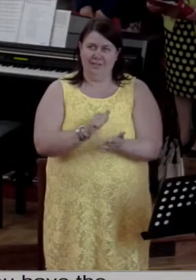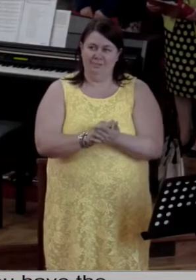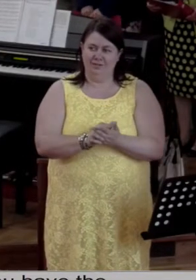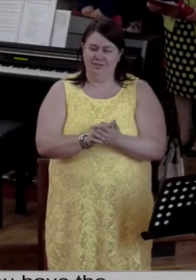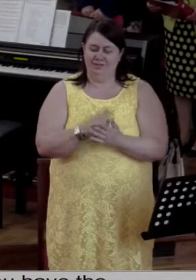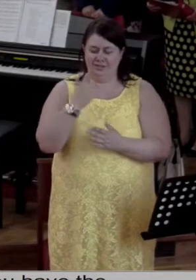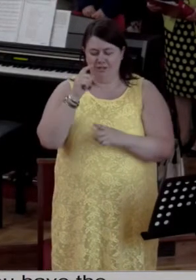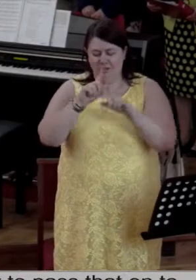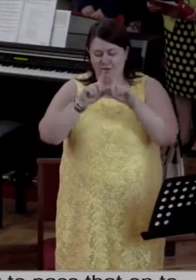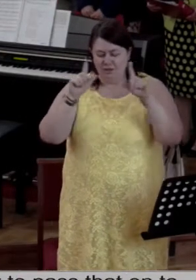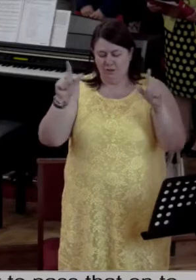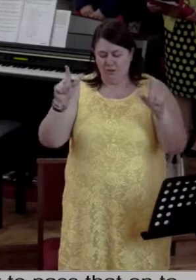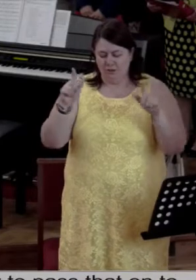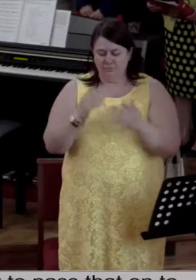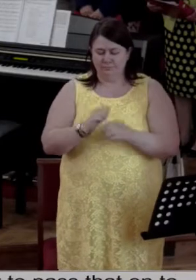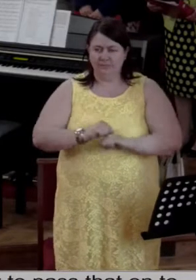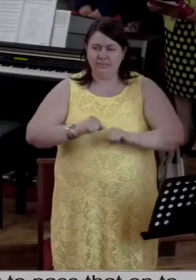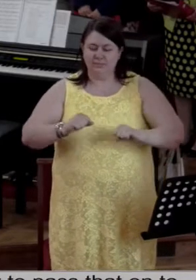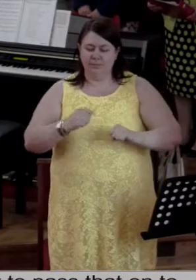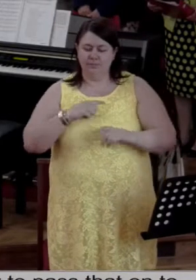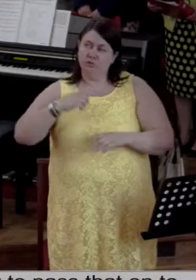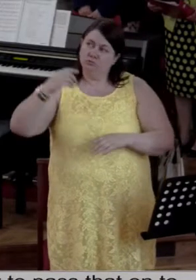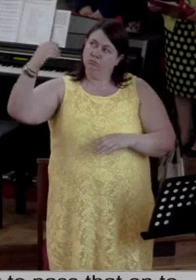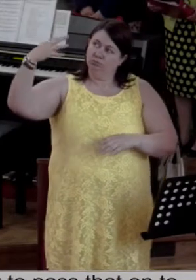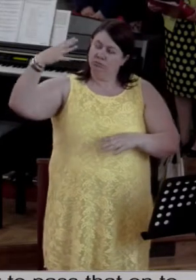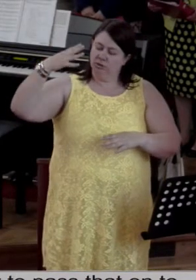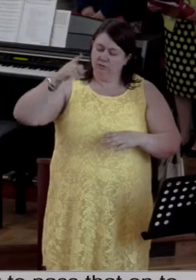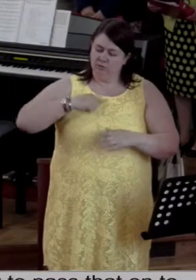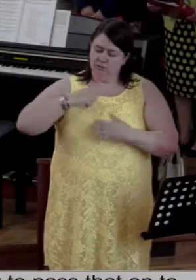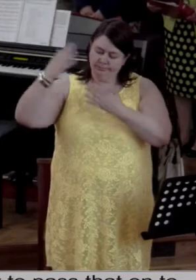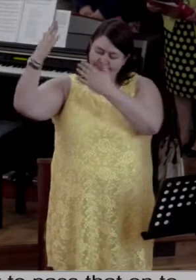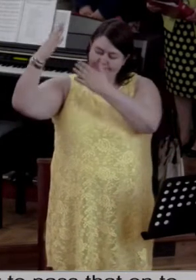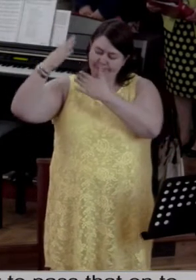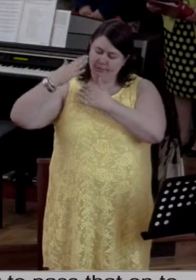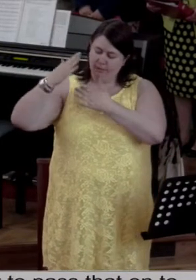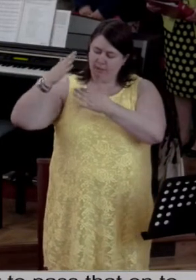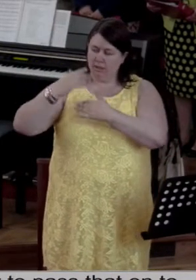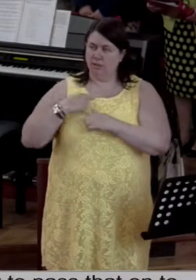Lord make his face to shine upon you and be gracious unto you. May the